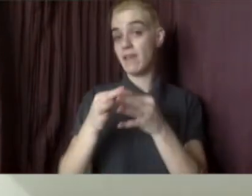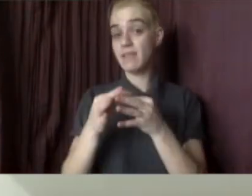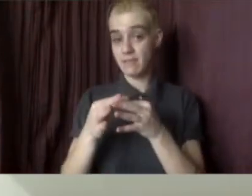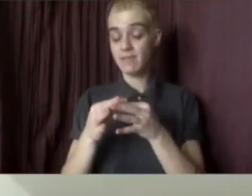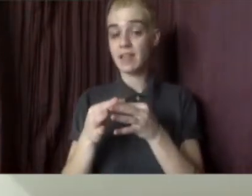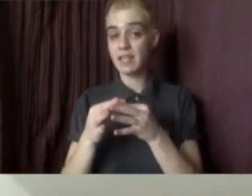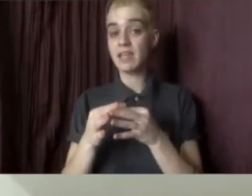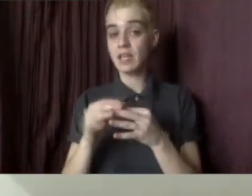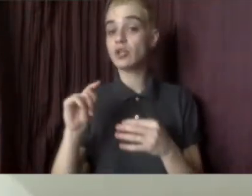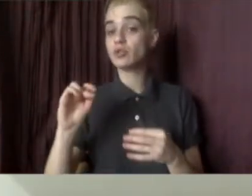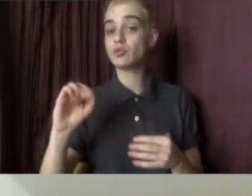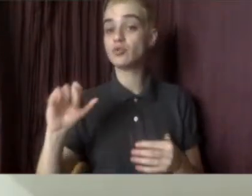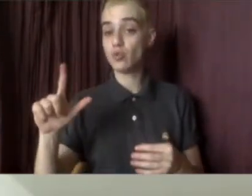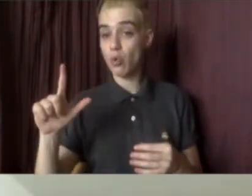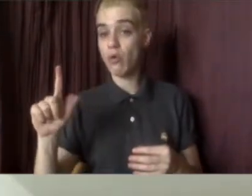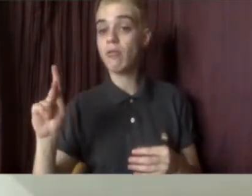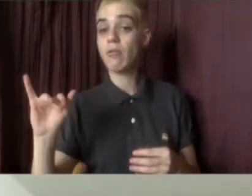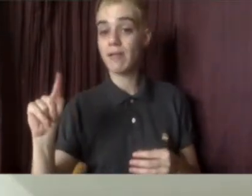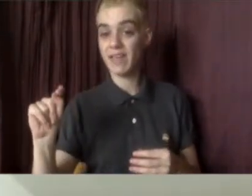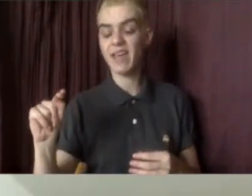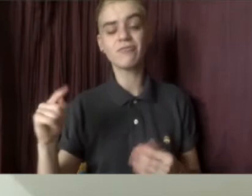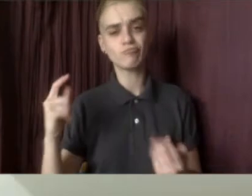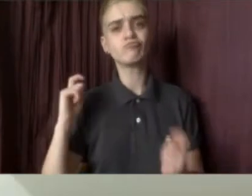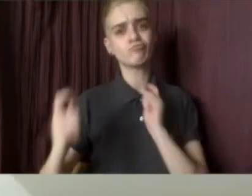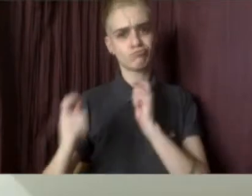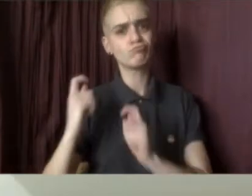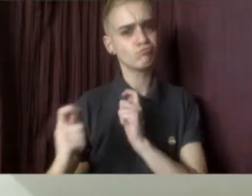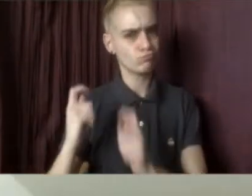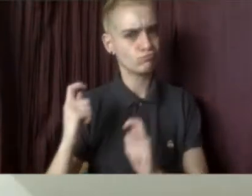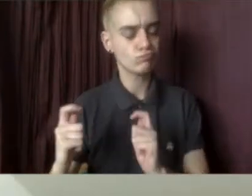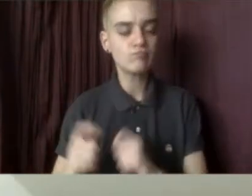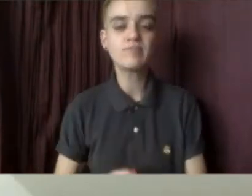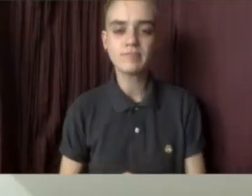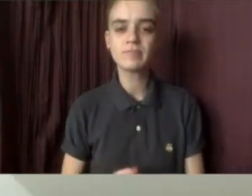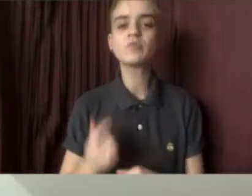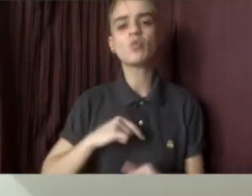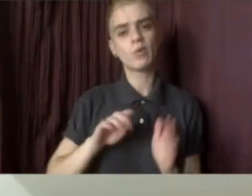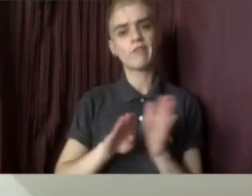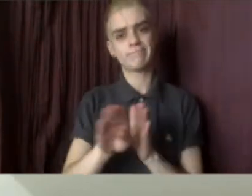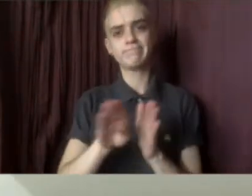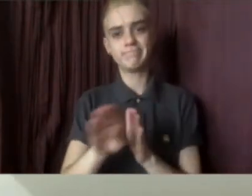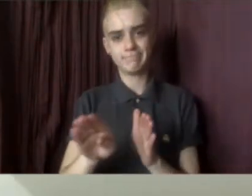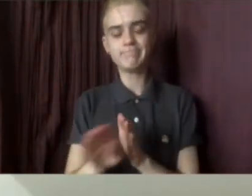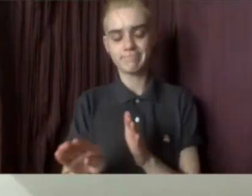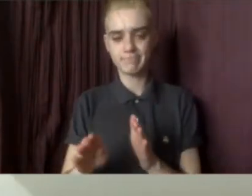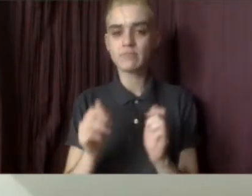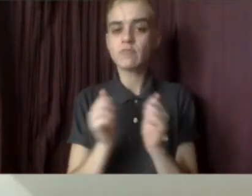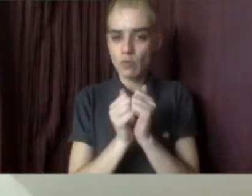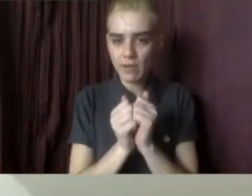for, and one in particular on the For the People Act. Let me type this